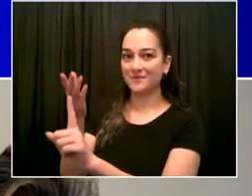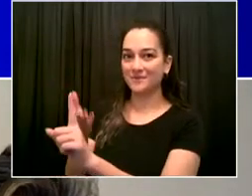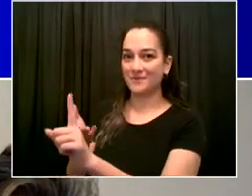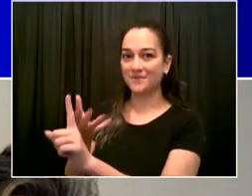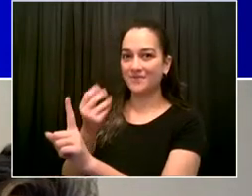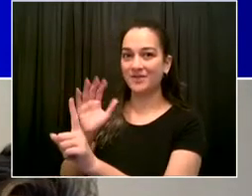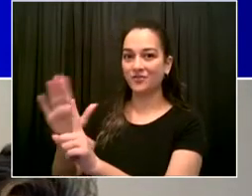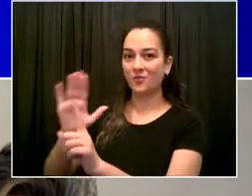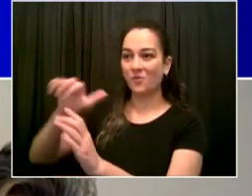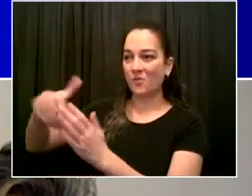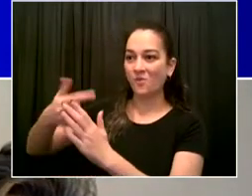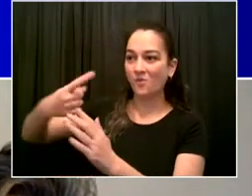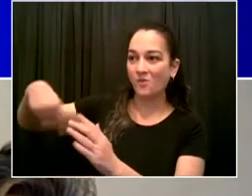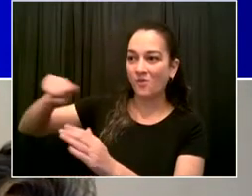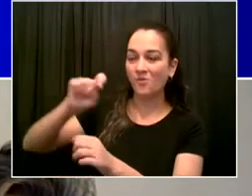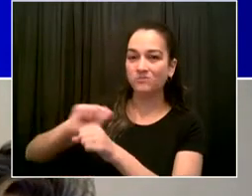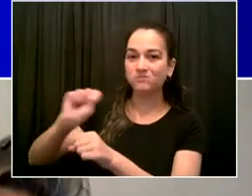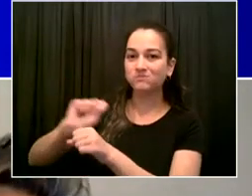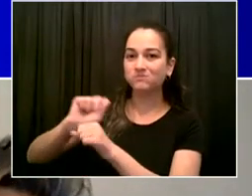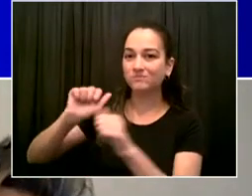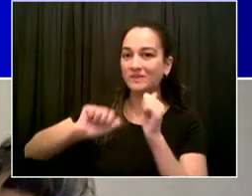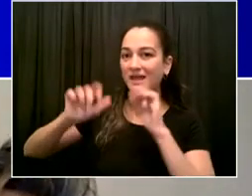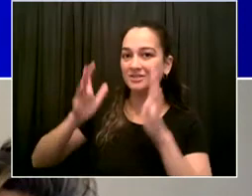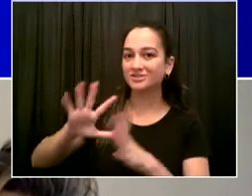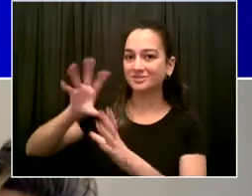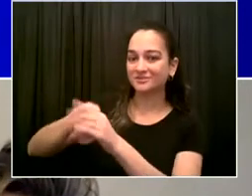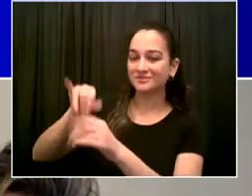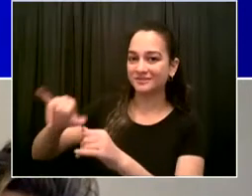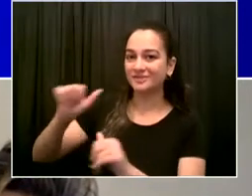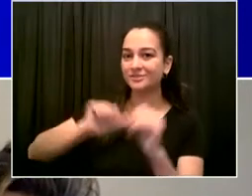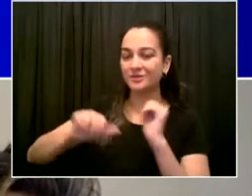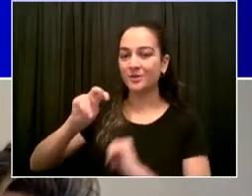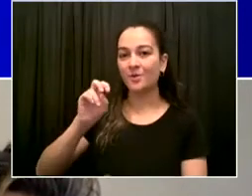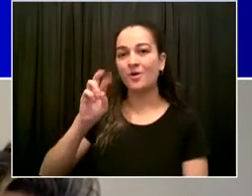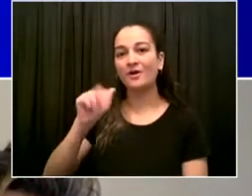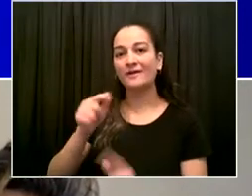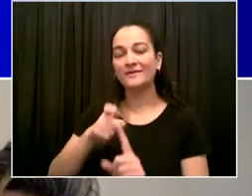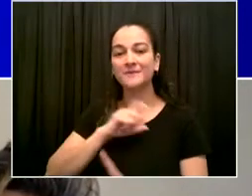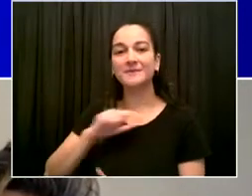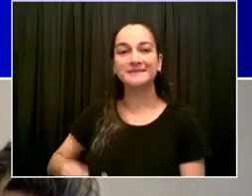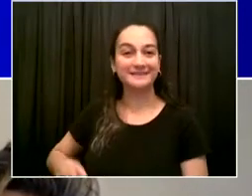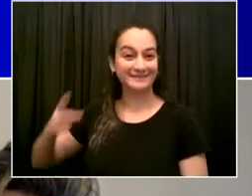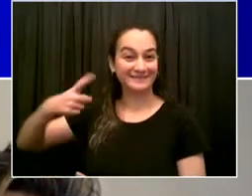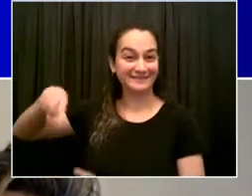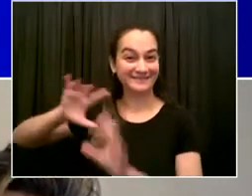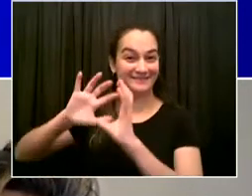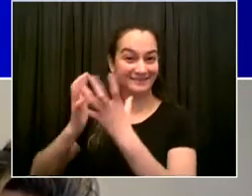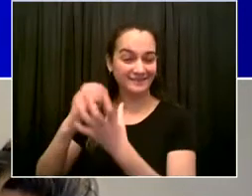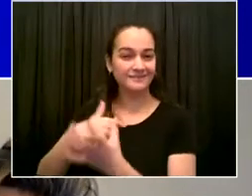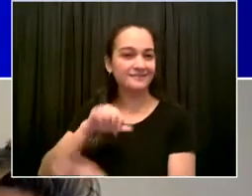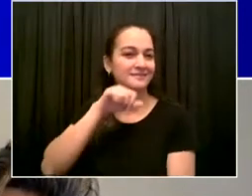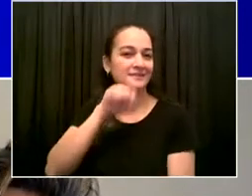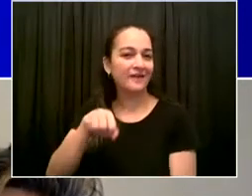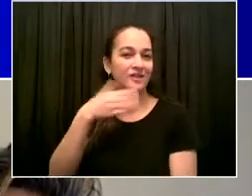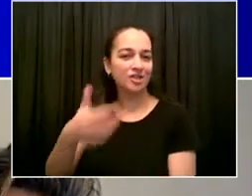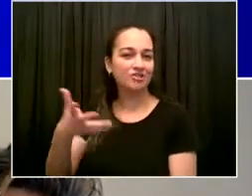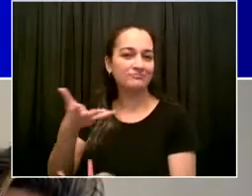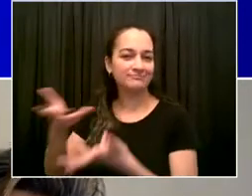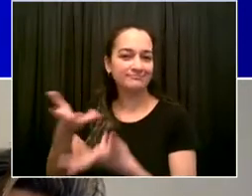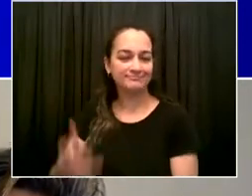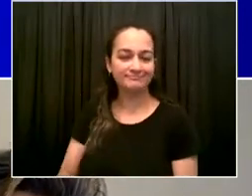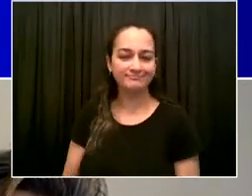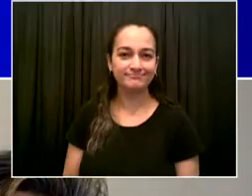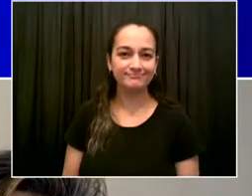grandma's origins in China is one of the greatest comedic works I have seen in years. So. Oh, yes, it was